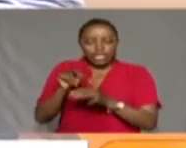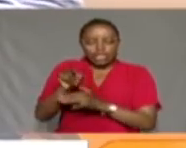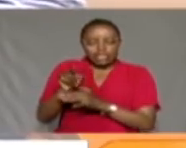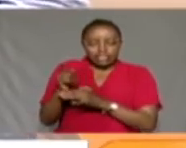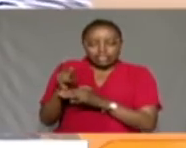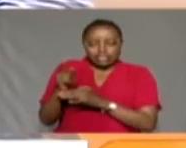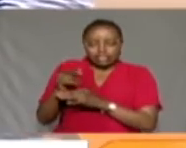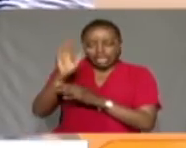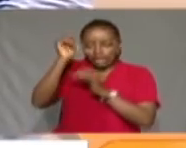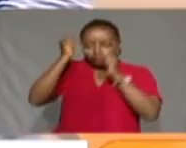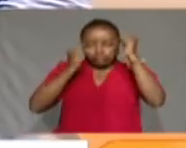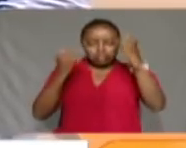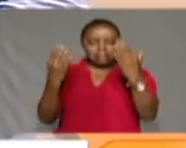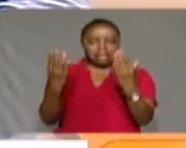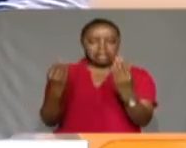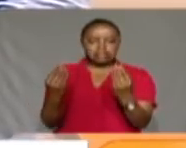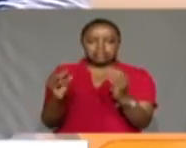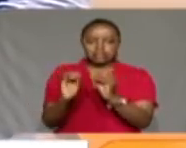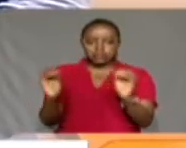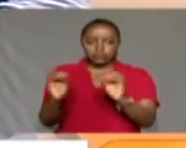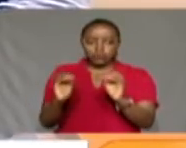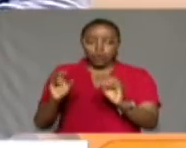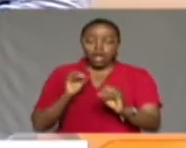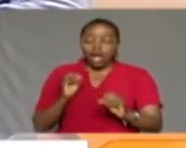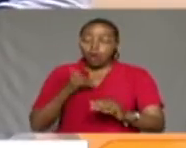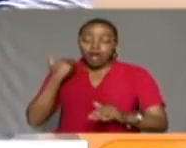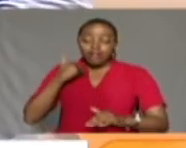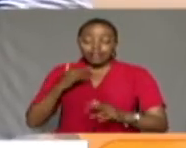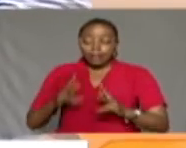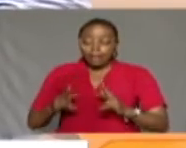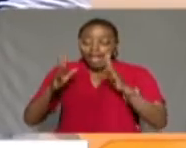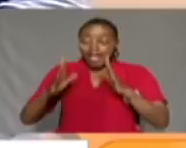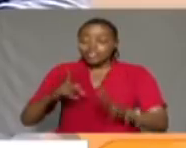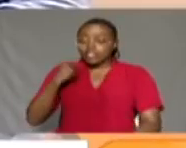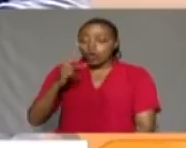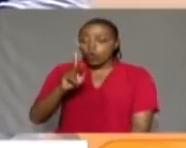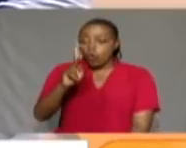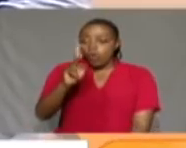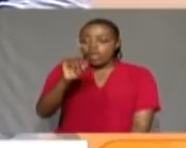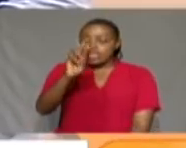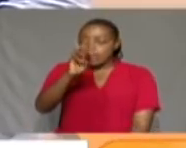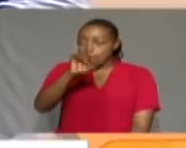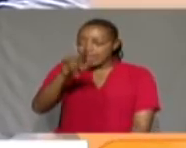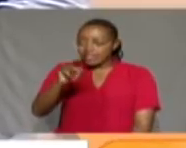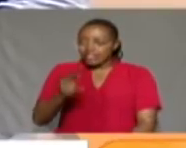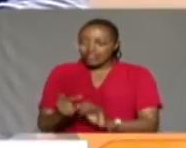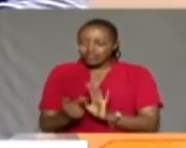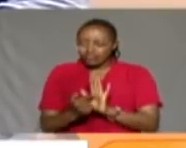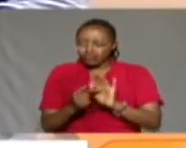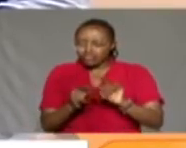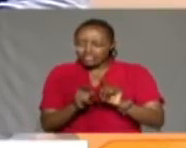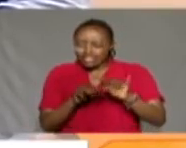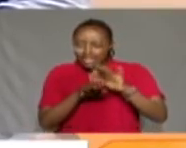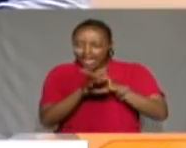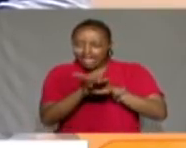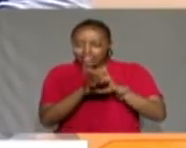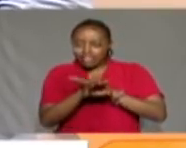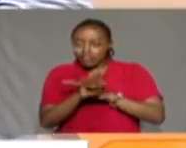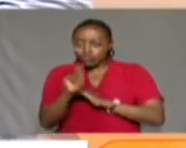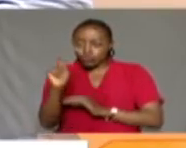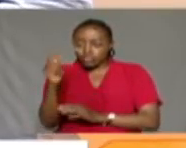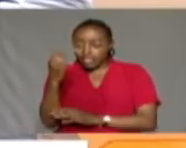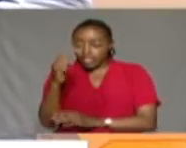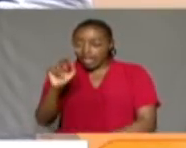squad is no walk in the park. Our crime editor, Kimeli Arap Kemei, obtained exclusive access to the Kenya